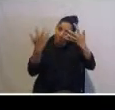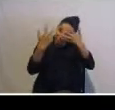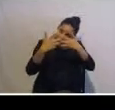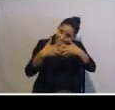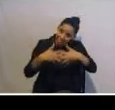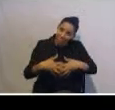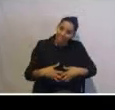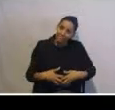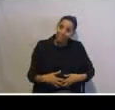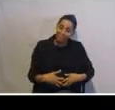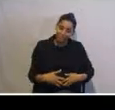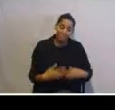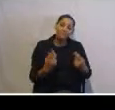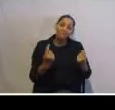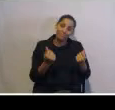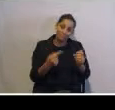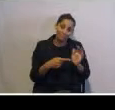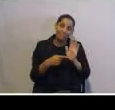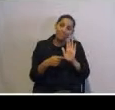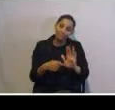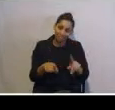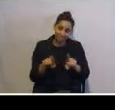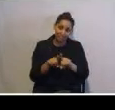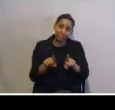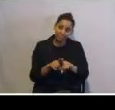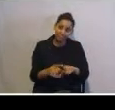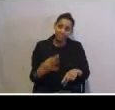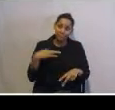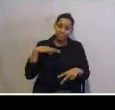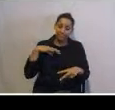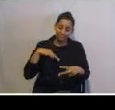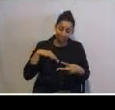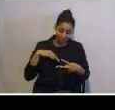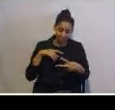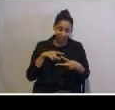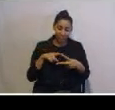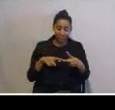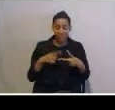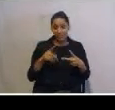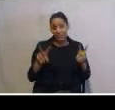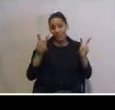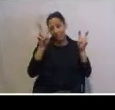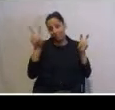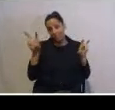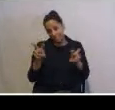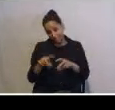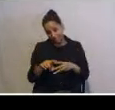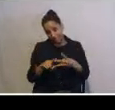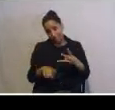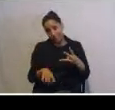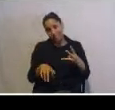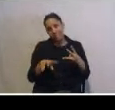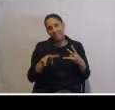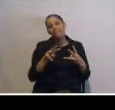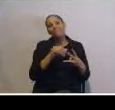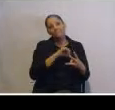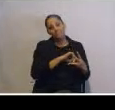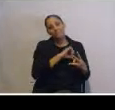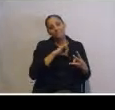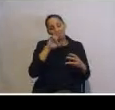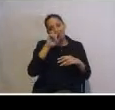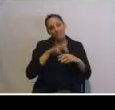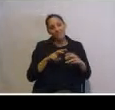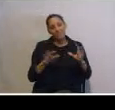cost reflectivity and affordability to enable ESCOM and municipalities to still get their prudent and efficient